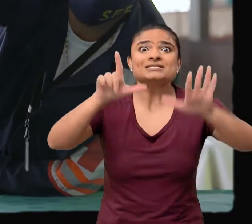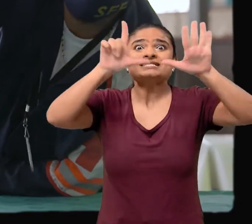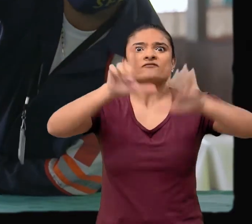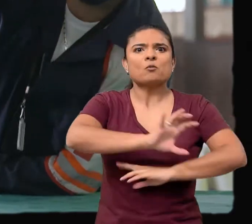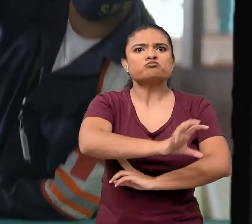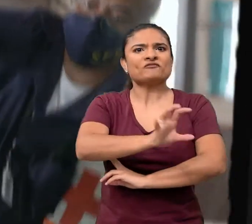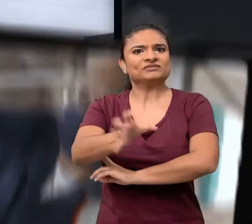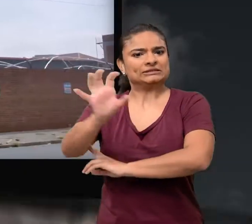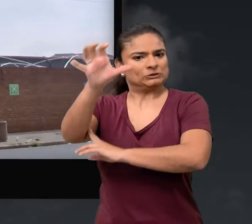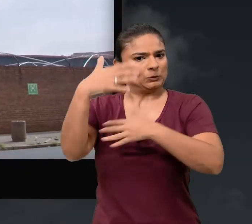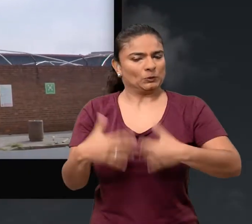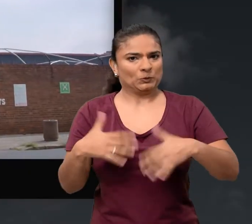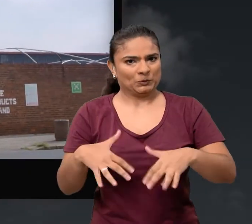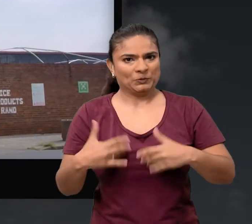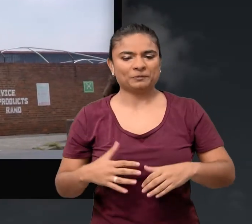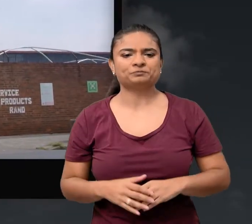provinces.